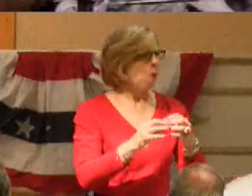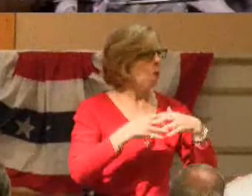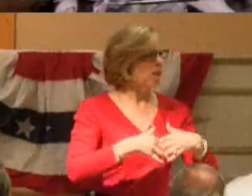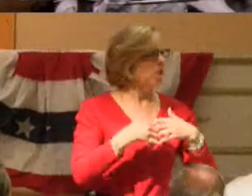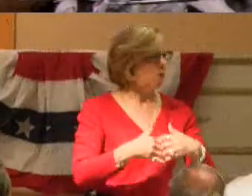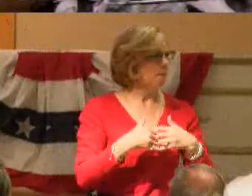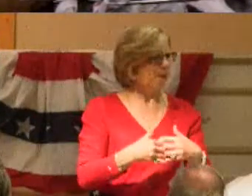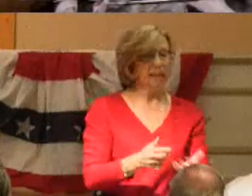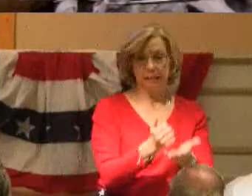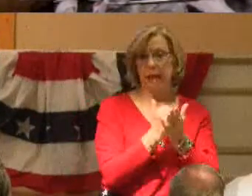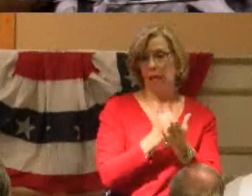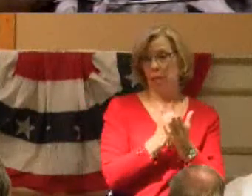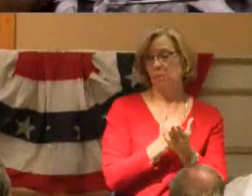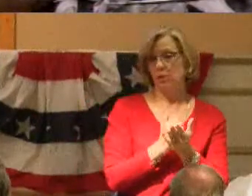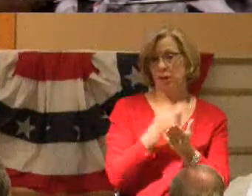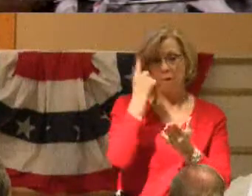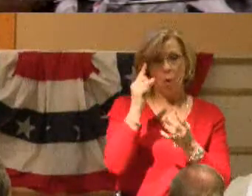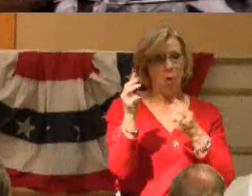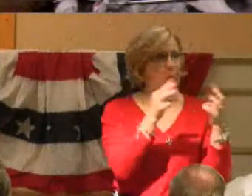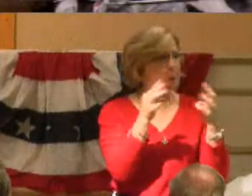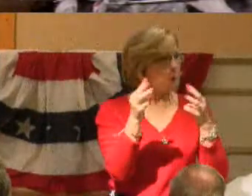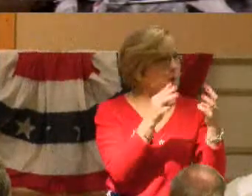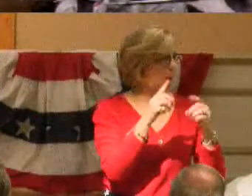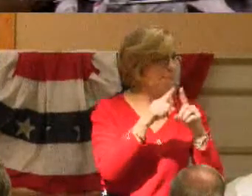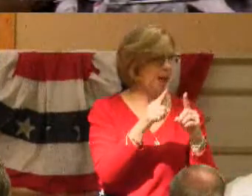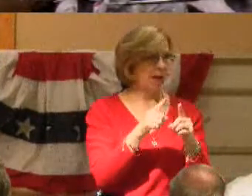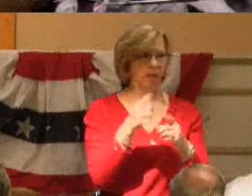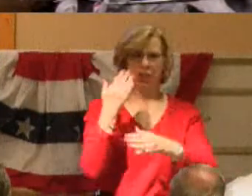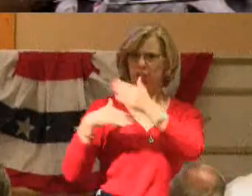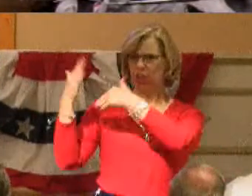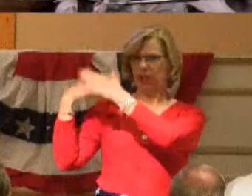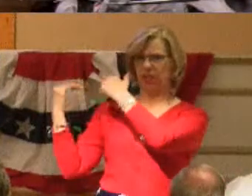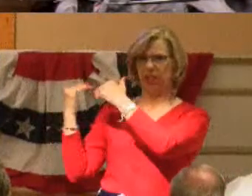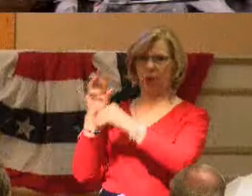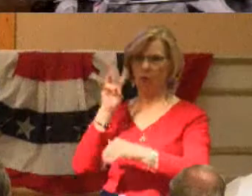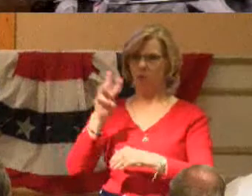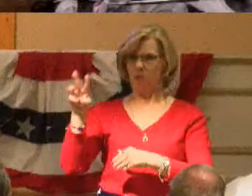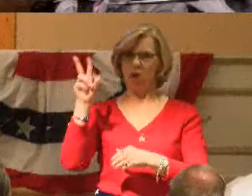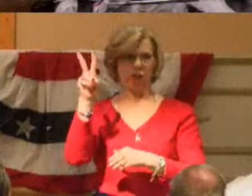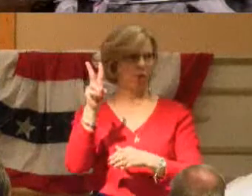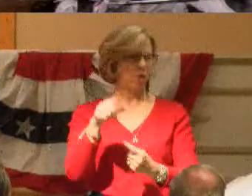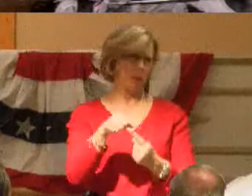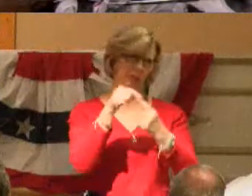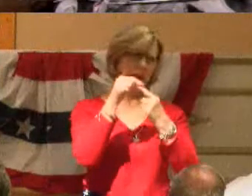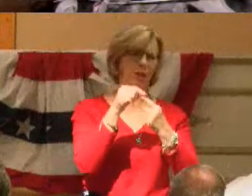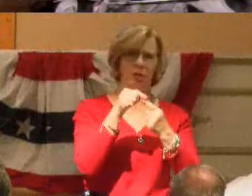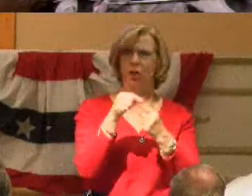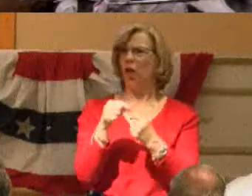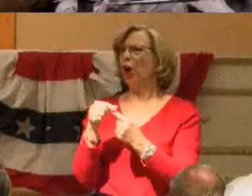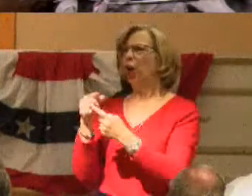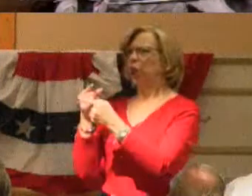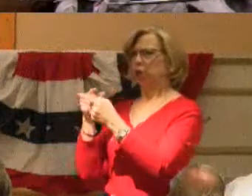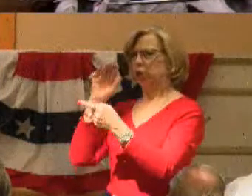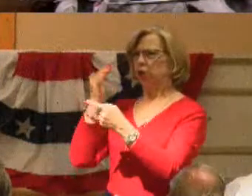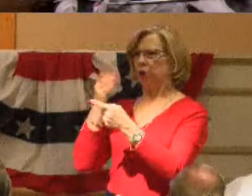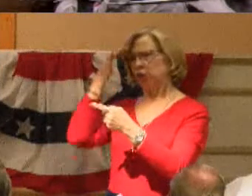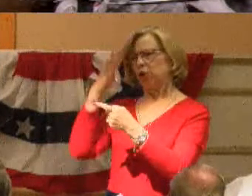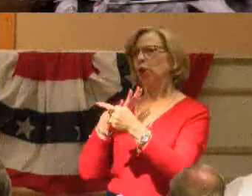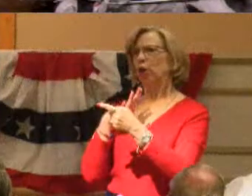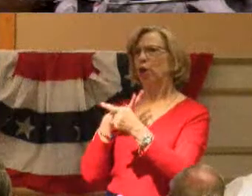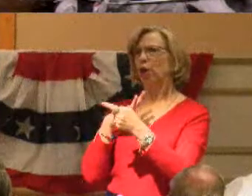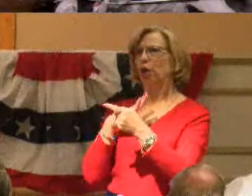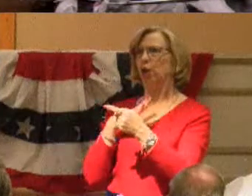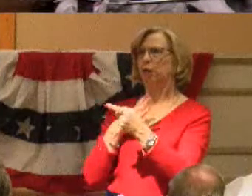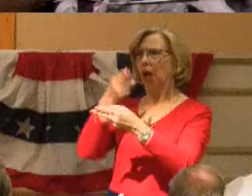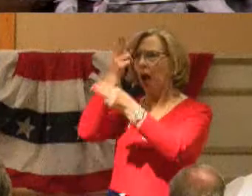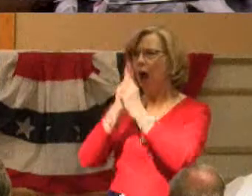that helps us in our battles. But that generation was special. And sir, it is an honor to be in service with you